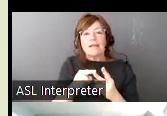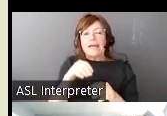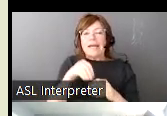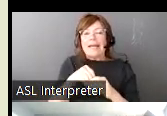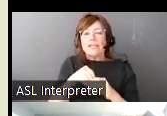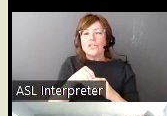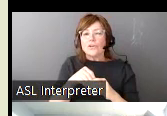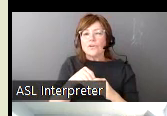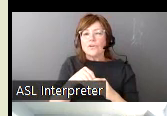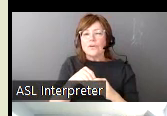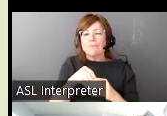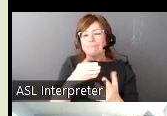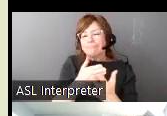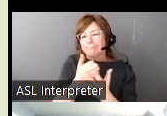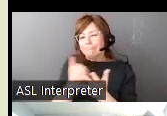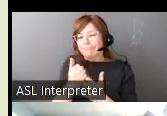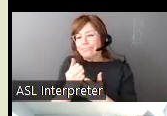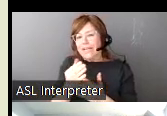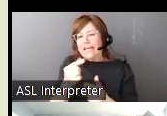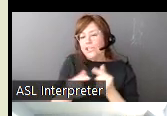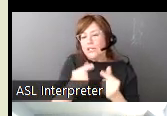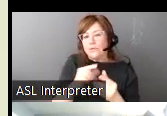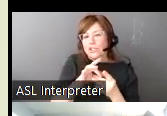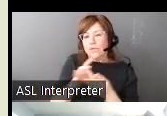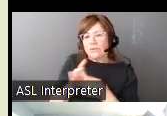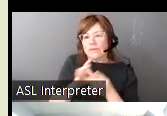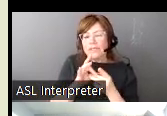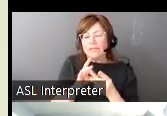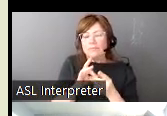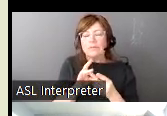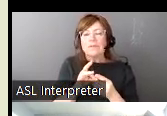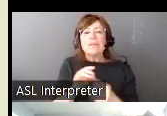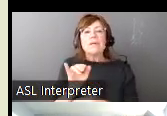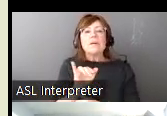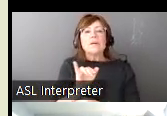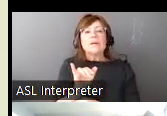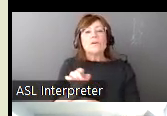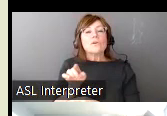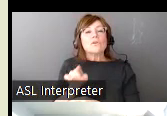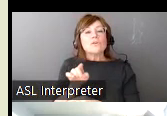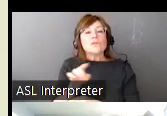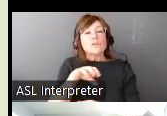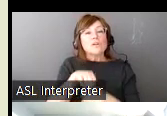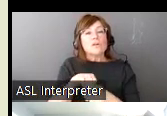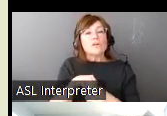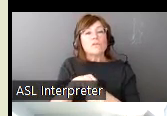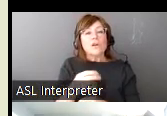among newcomer households, and the collaborator of the two partnership grants with